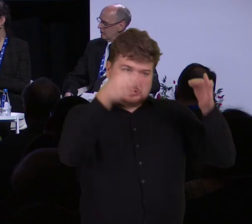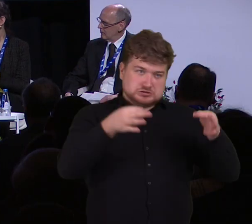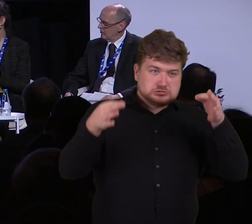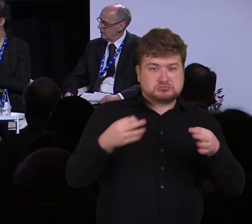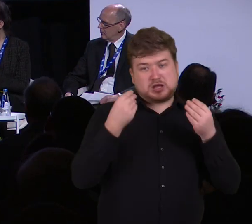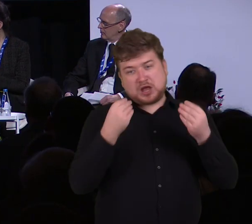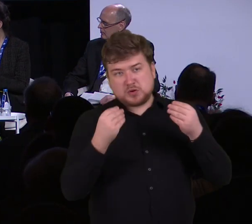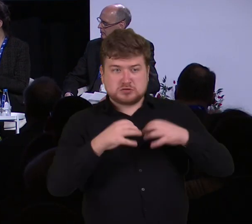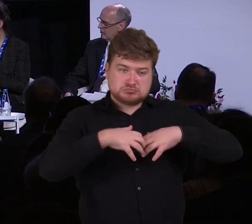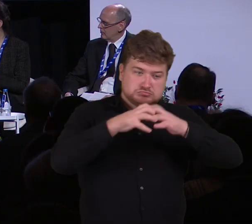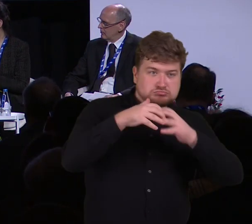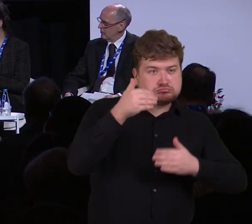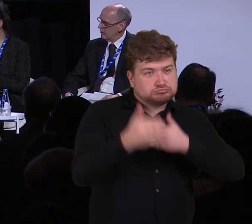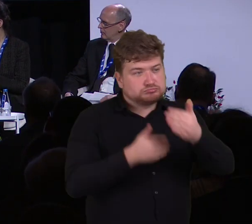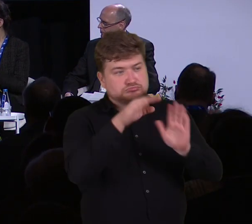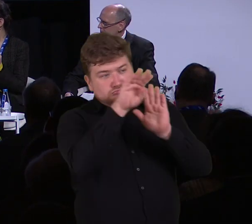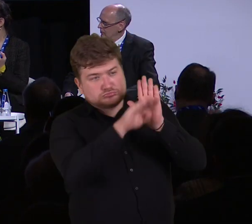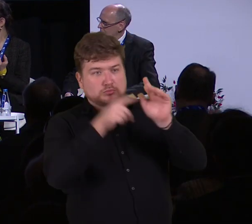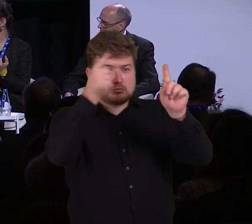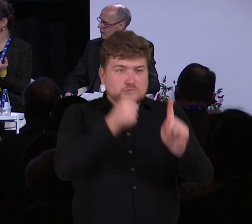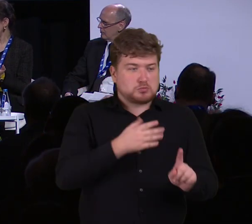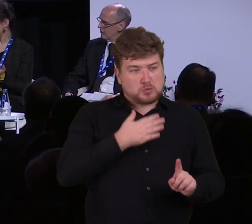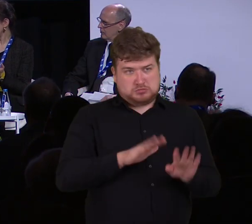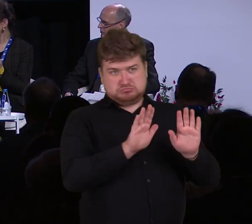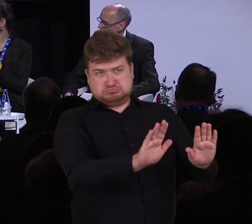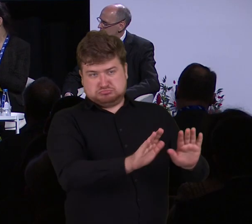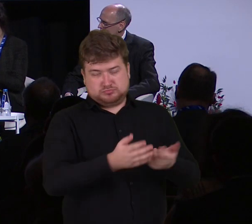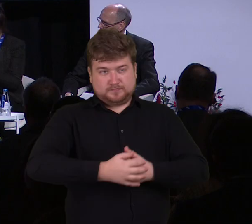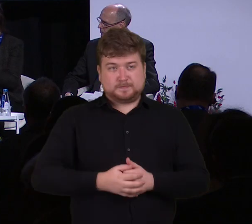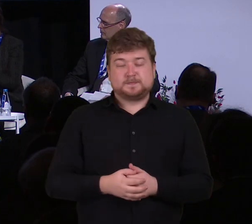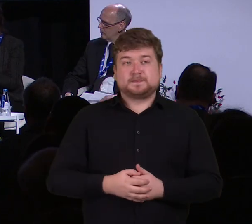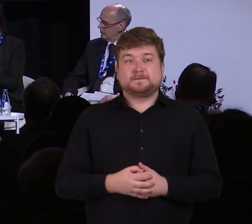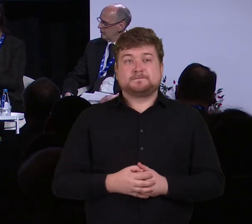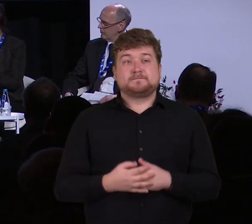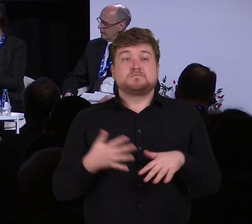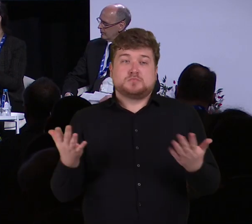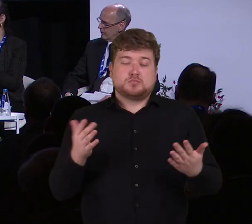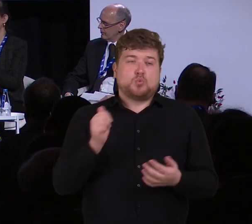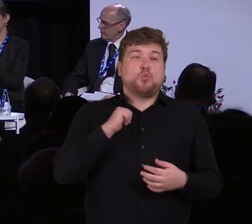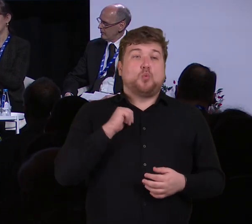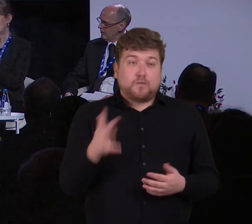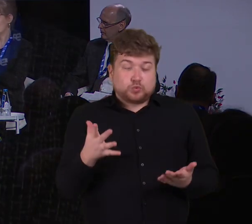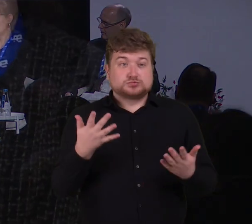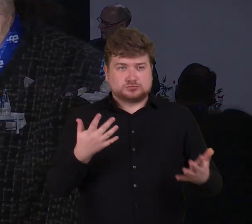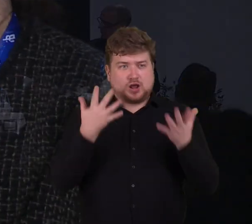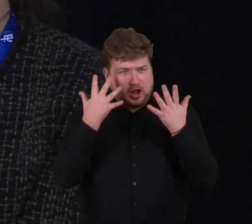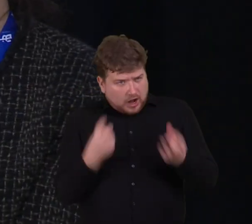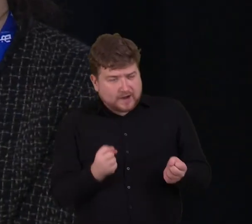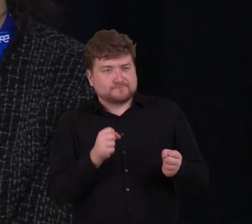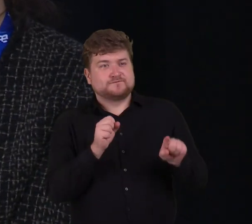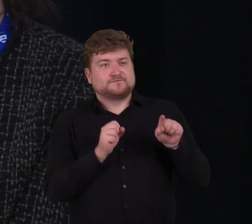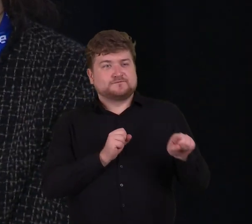also contracts, planned contracts between the French state, the state, and the regions, which